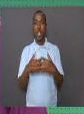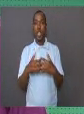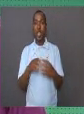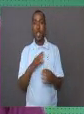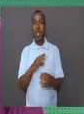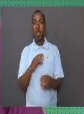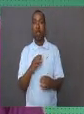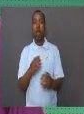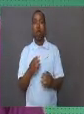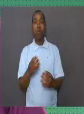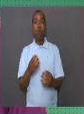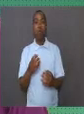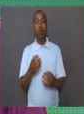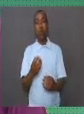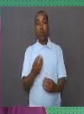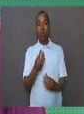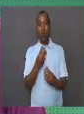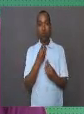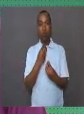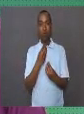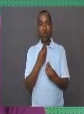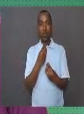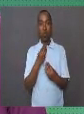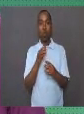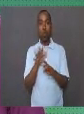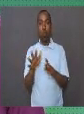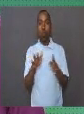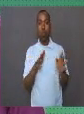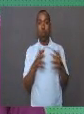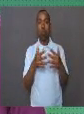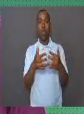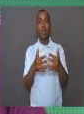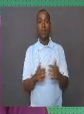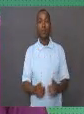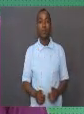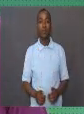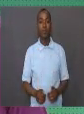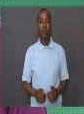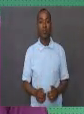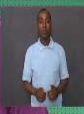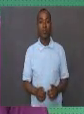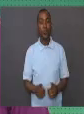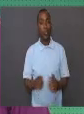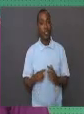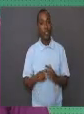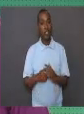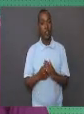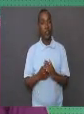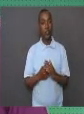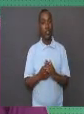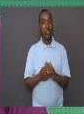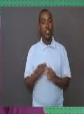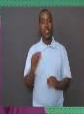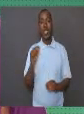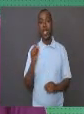webs using diagrams. Let us begin by going over some